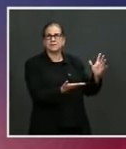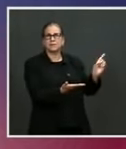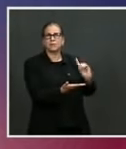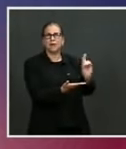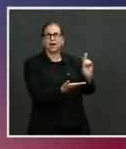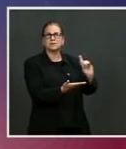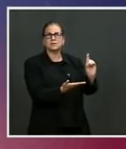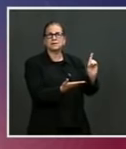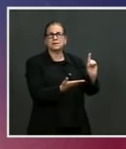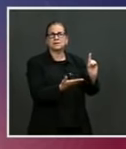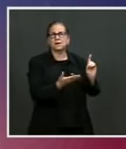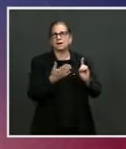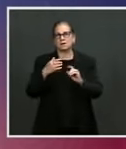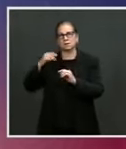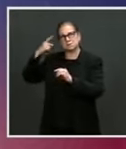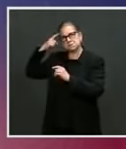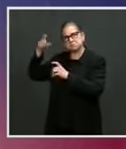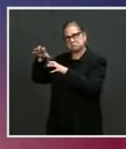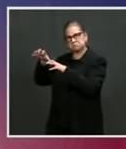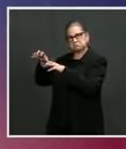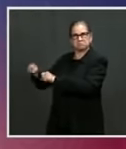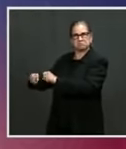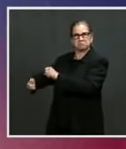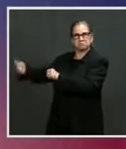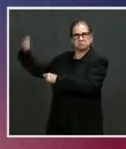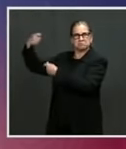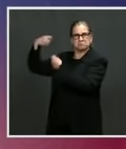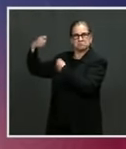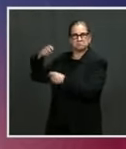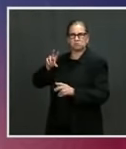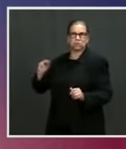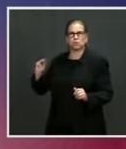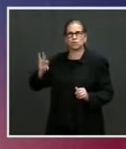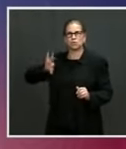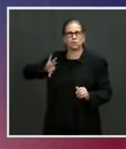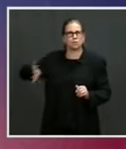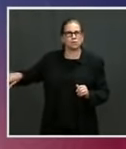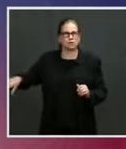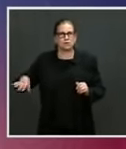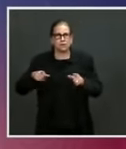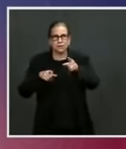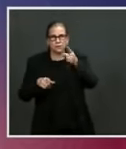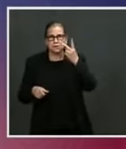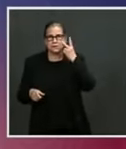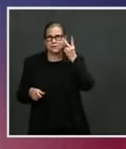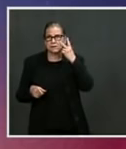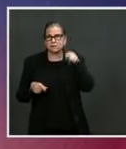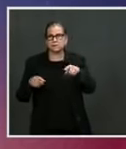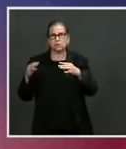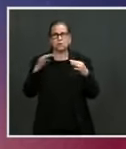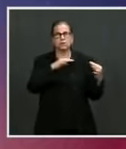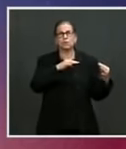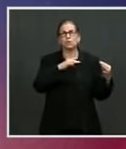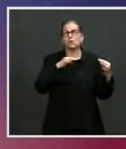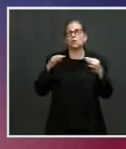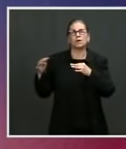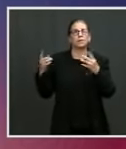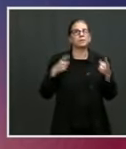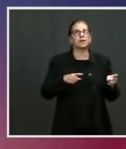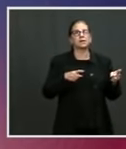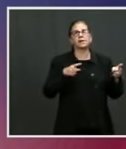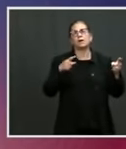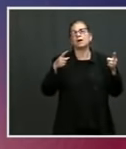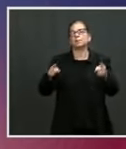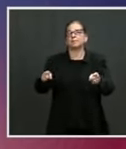world. Our troops have fought this battle on fields around the world, but also the battle of our